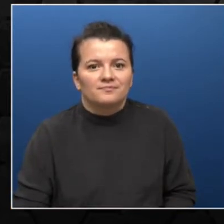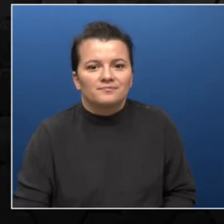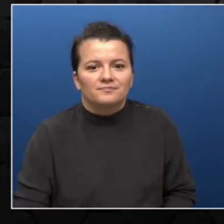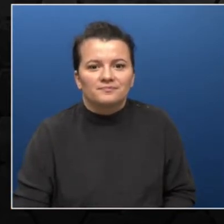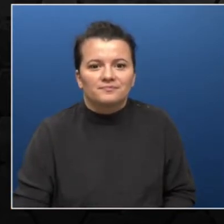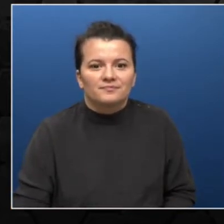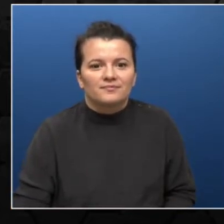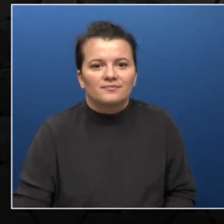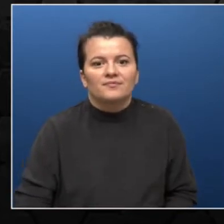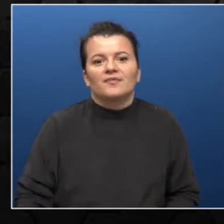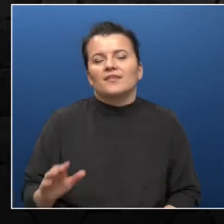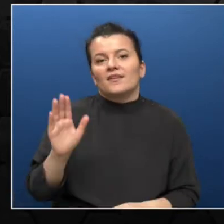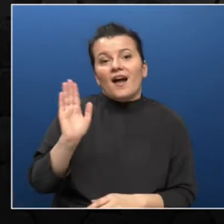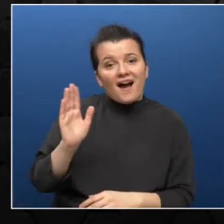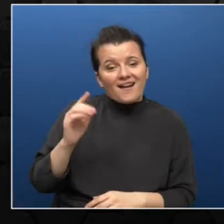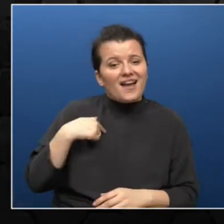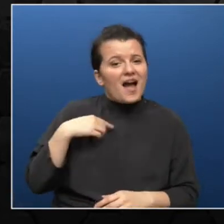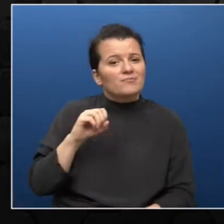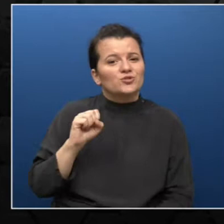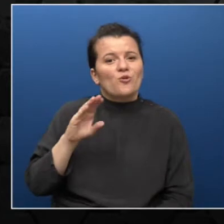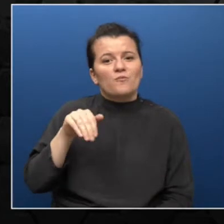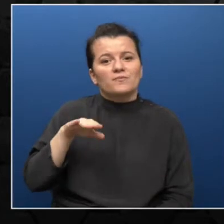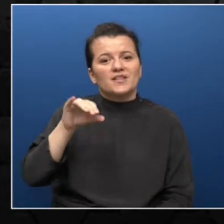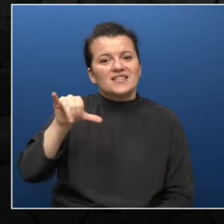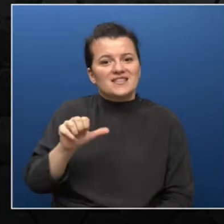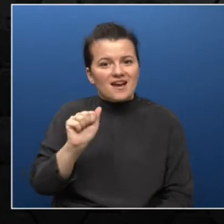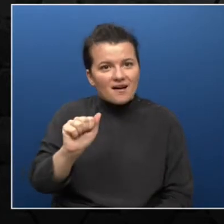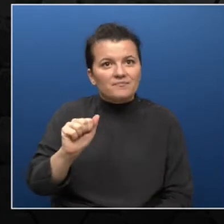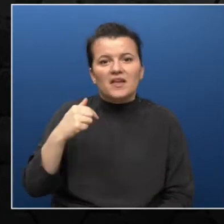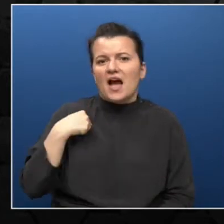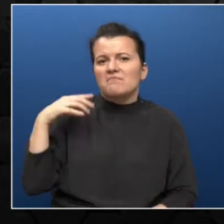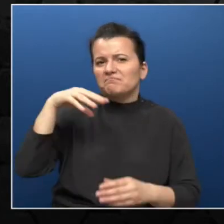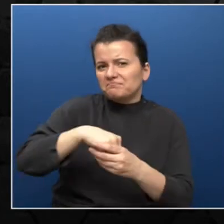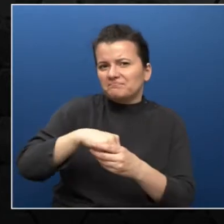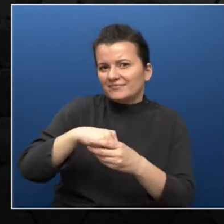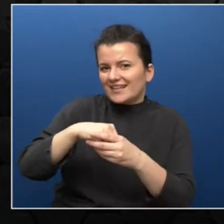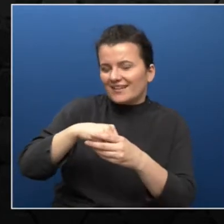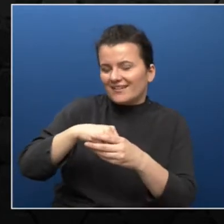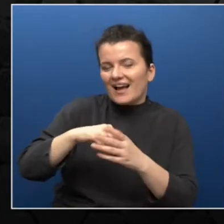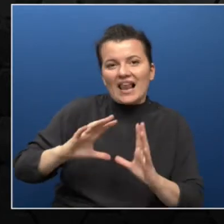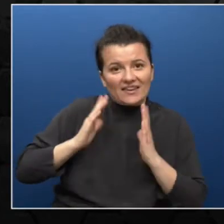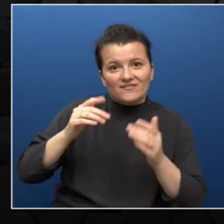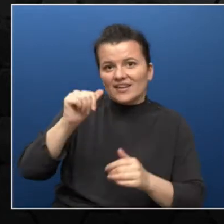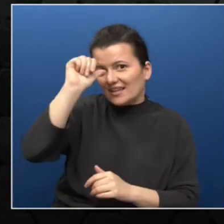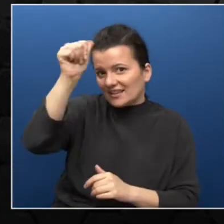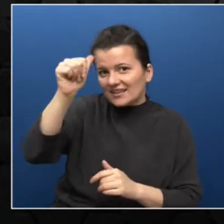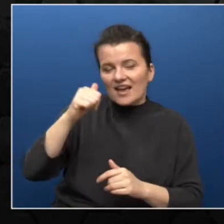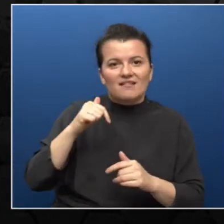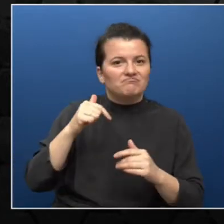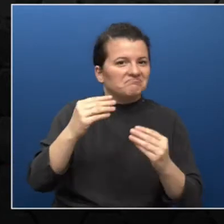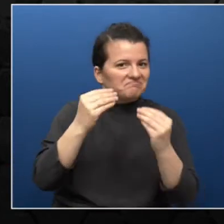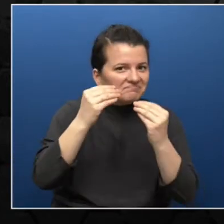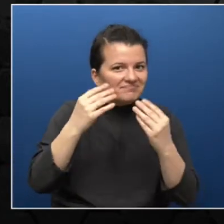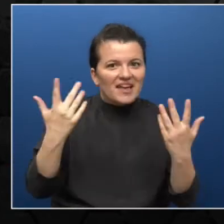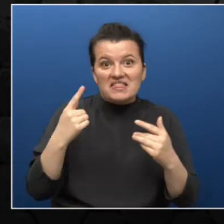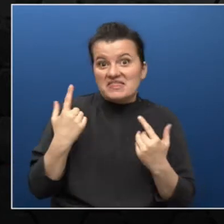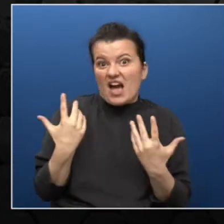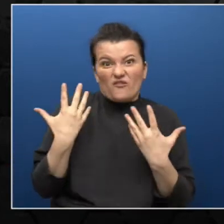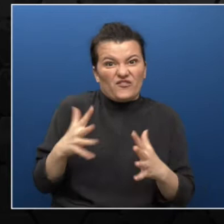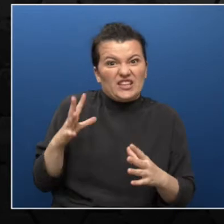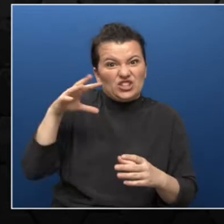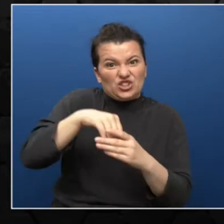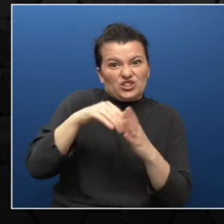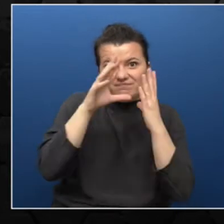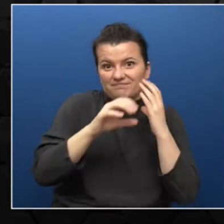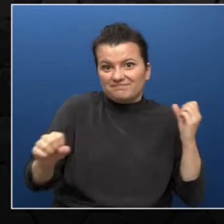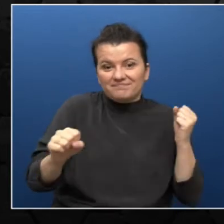been an MLSA for almost a year and a half right now. So I'm really excited for this session. Yeah,